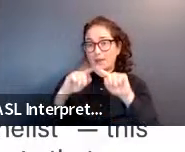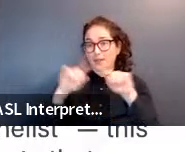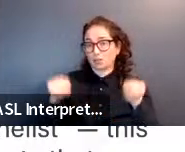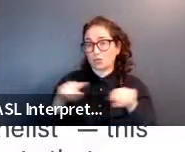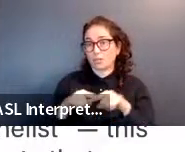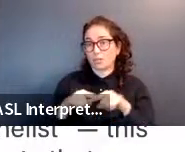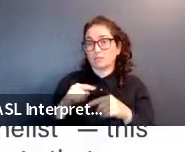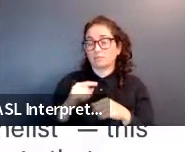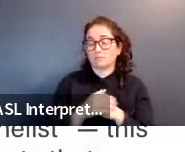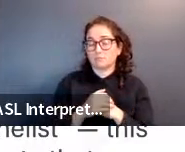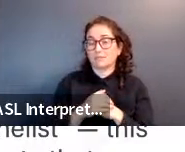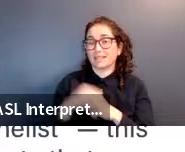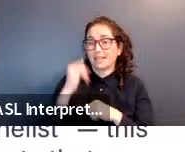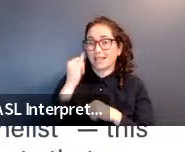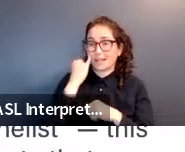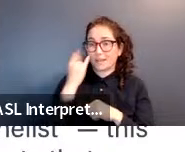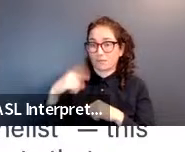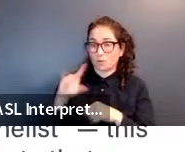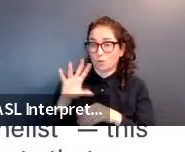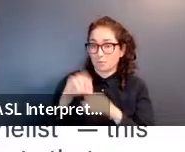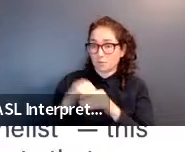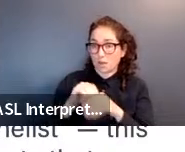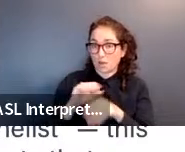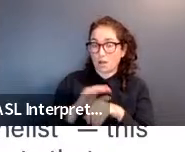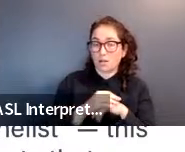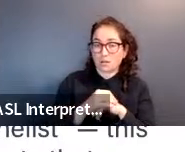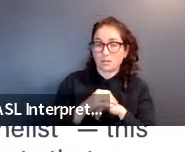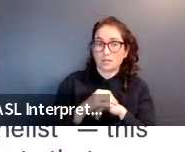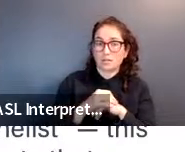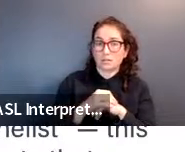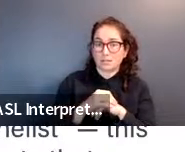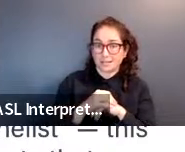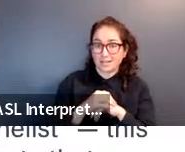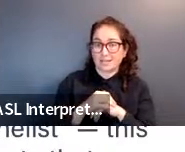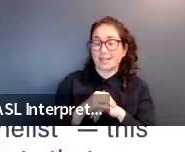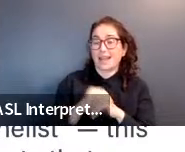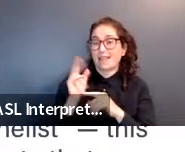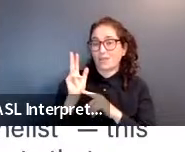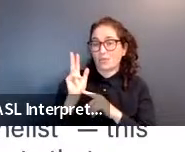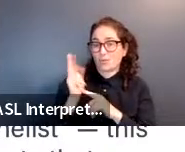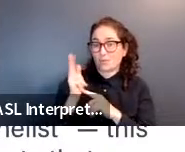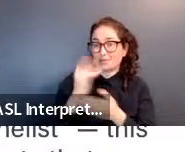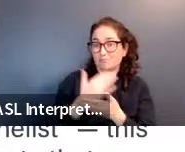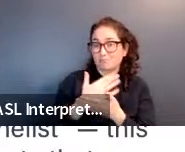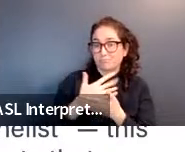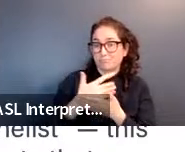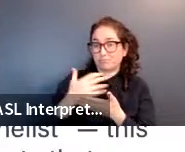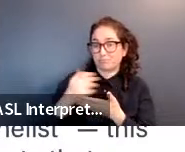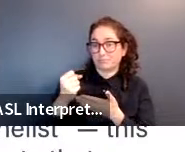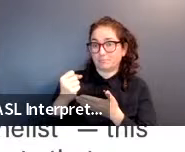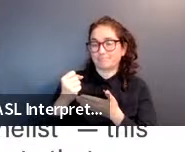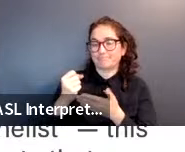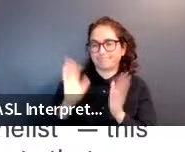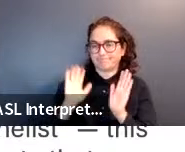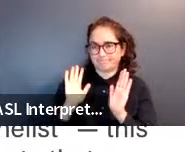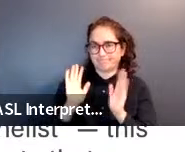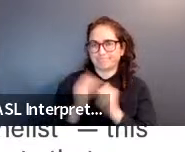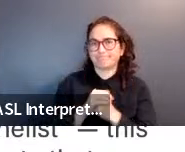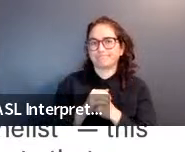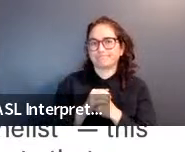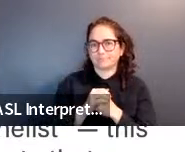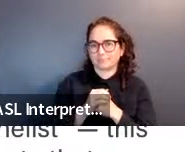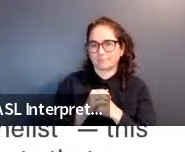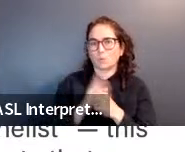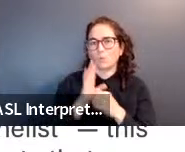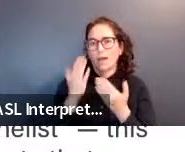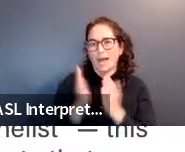you are participating online, at the 3-minute mark, your time will expire. At that time, you will